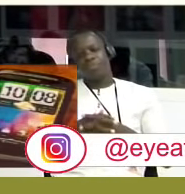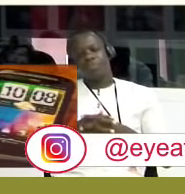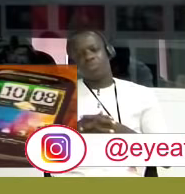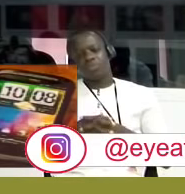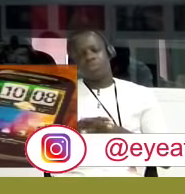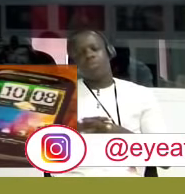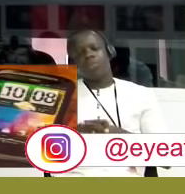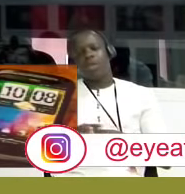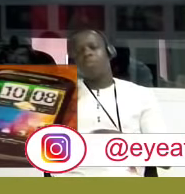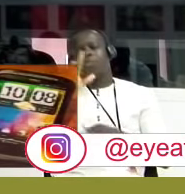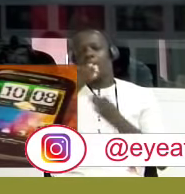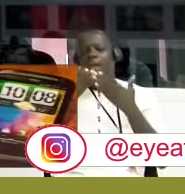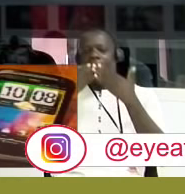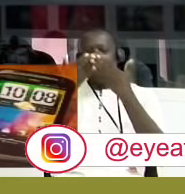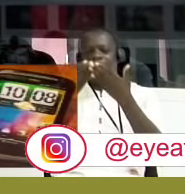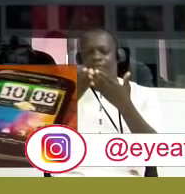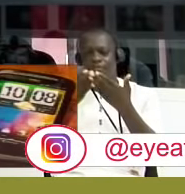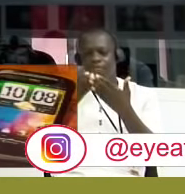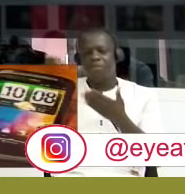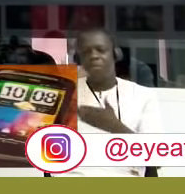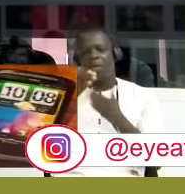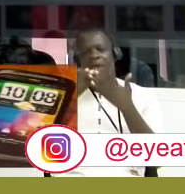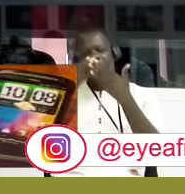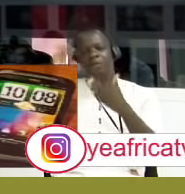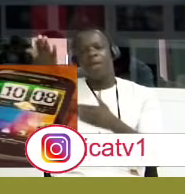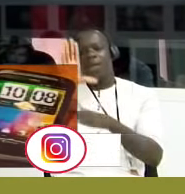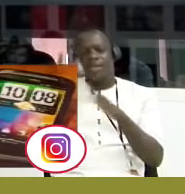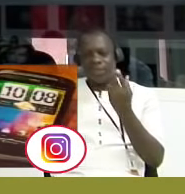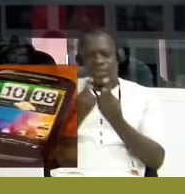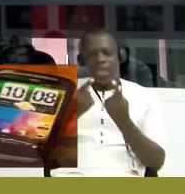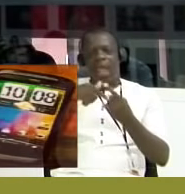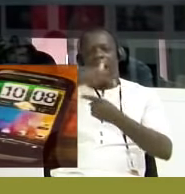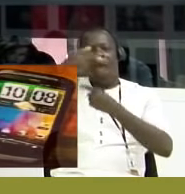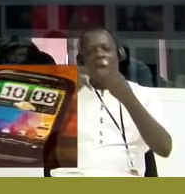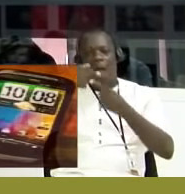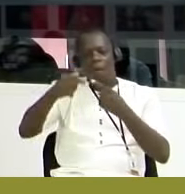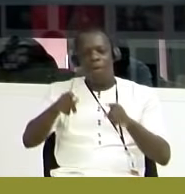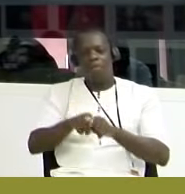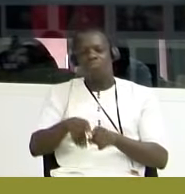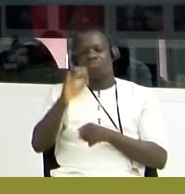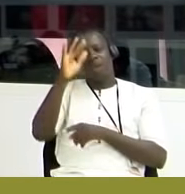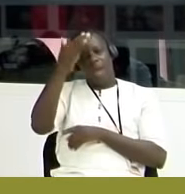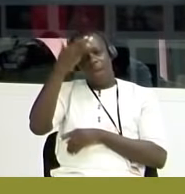Were you told anything else about the conduct of the security forces